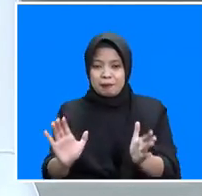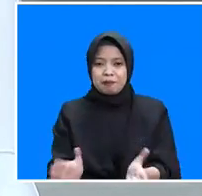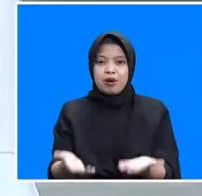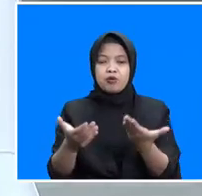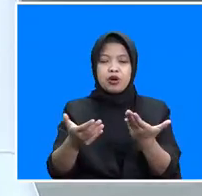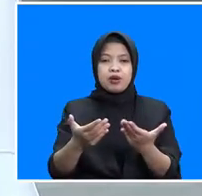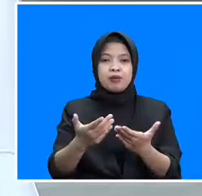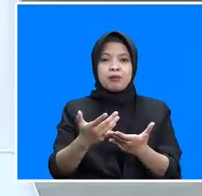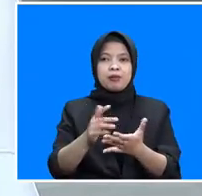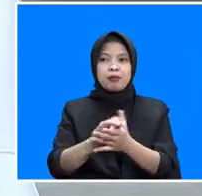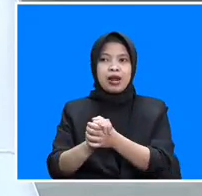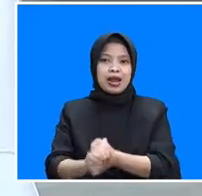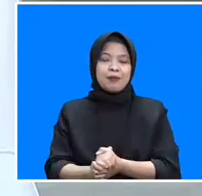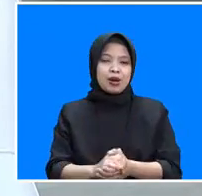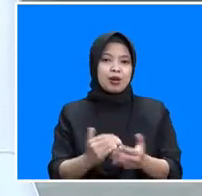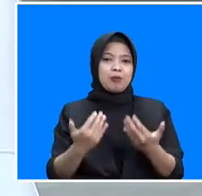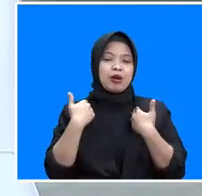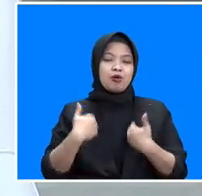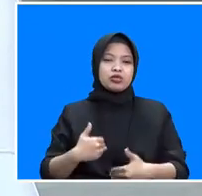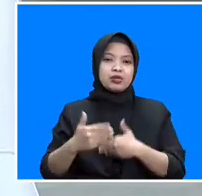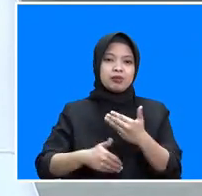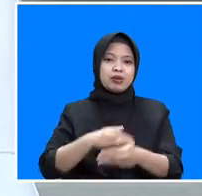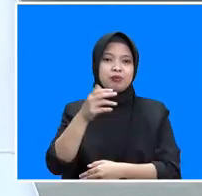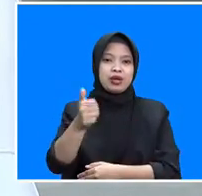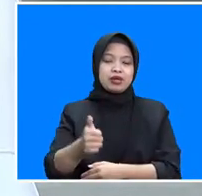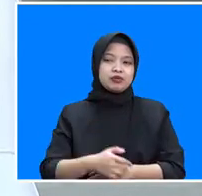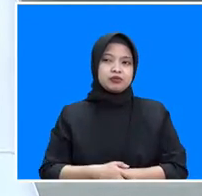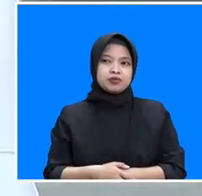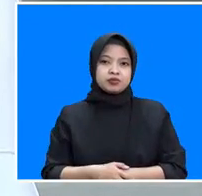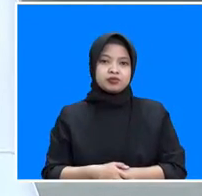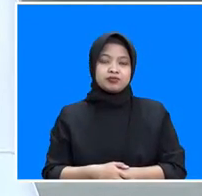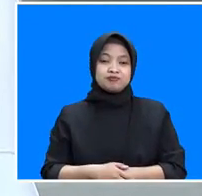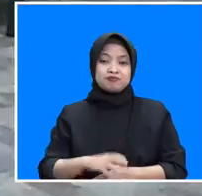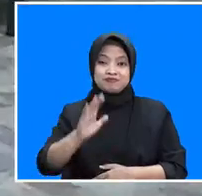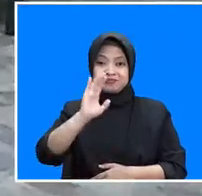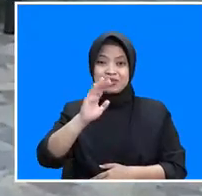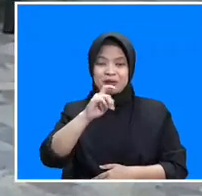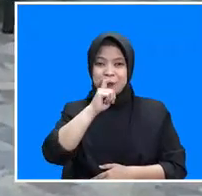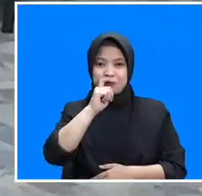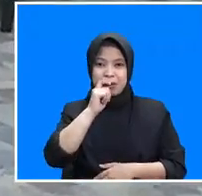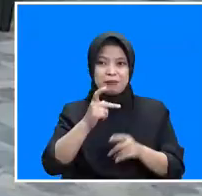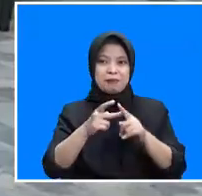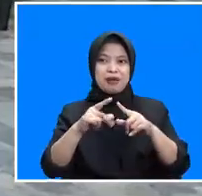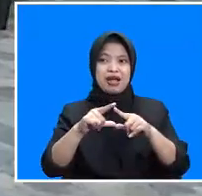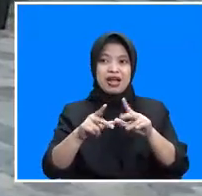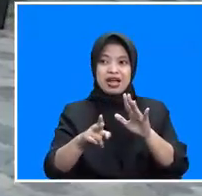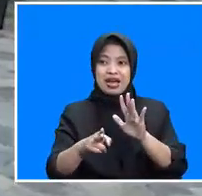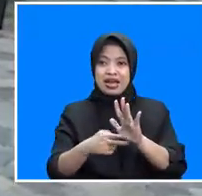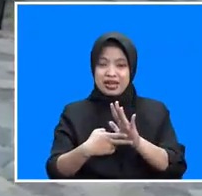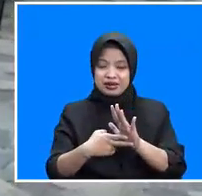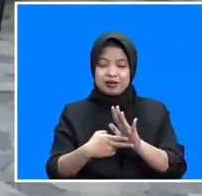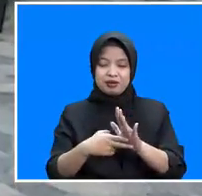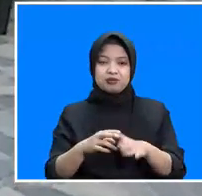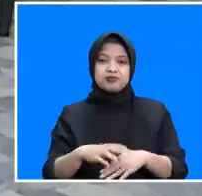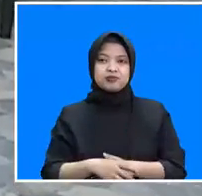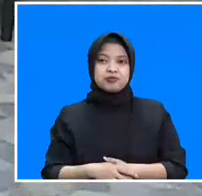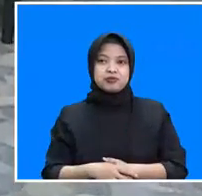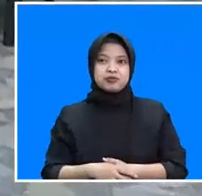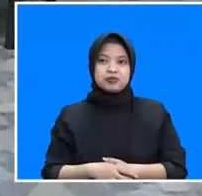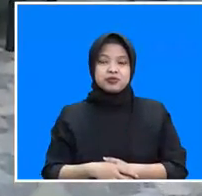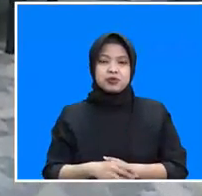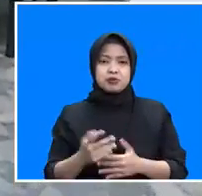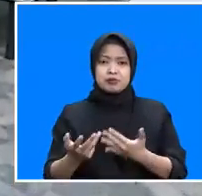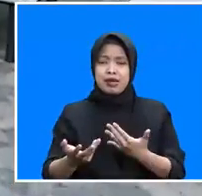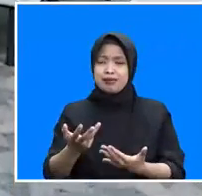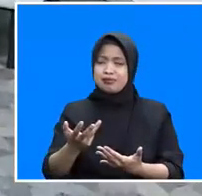civilization and humanity. Mm. And Mr. Han, so is there a